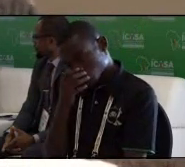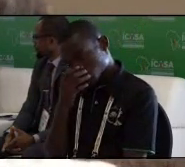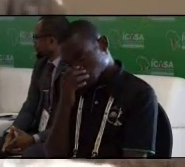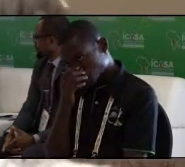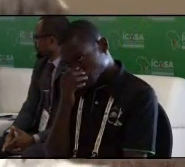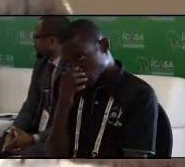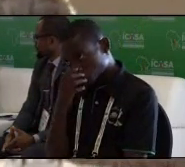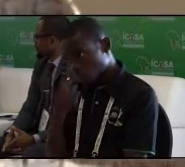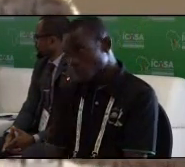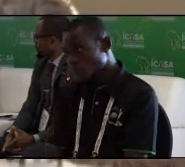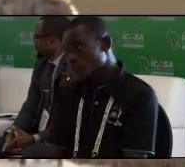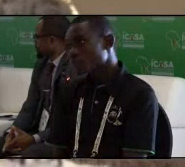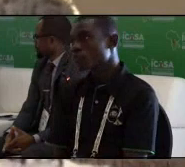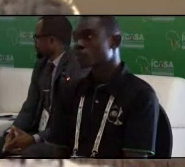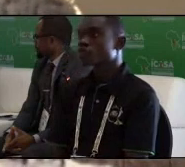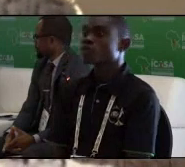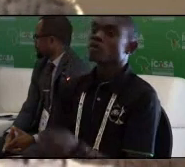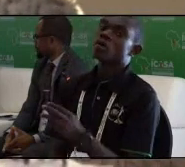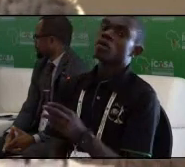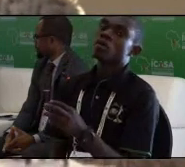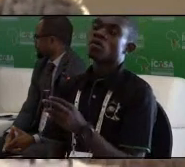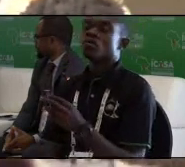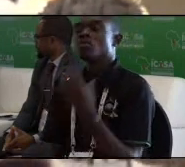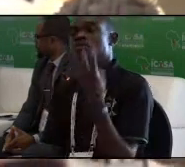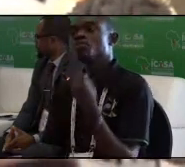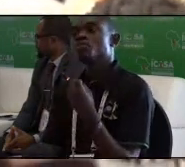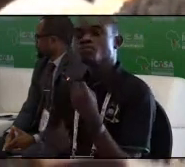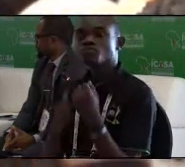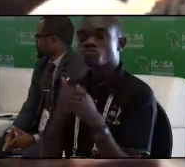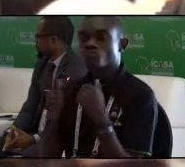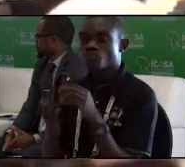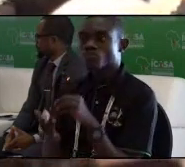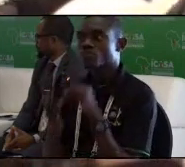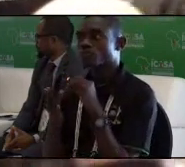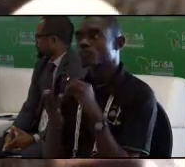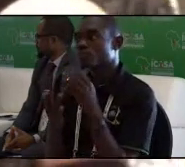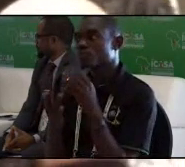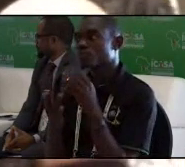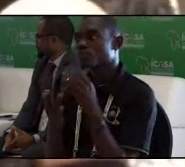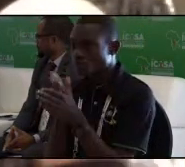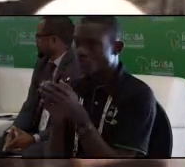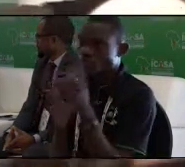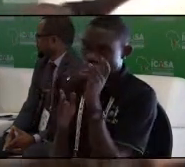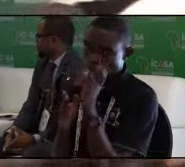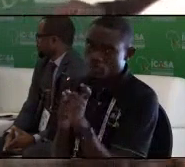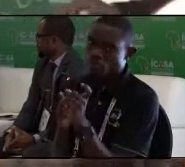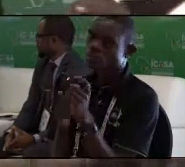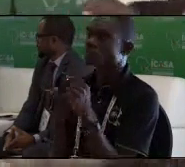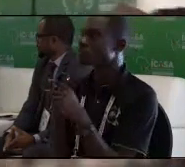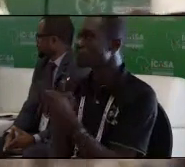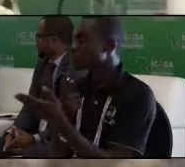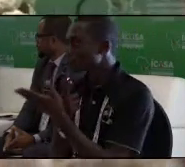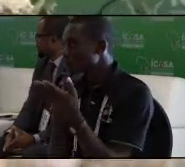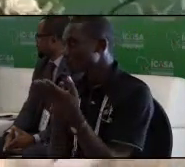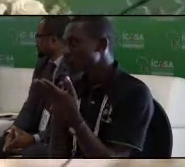how many we can actually procure for that same price in terms of volumes, and then also to have really a choice. Have a choice between blood-based products and